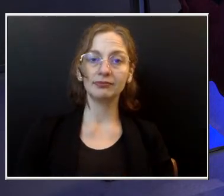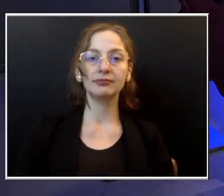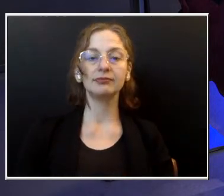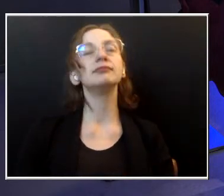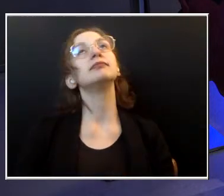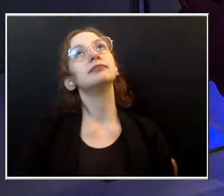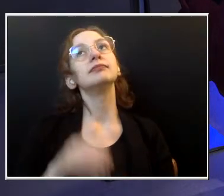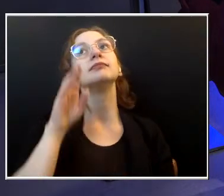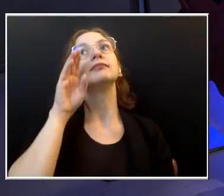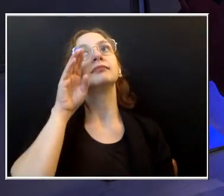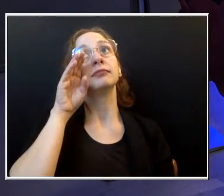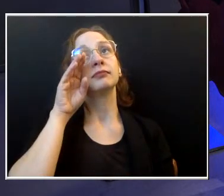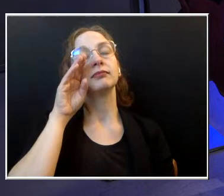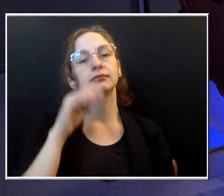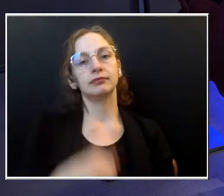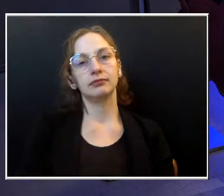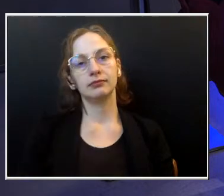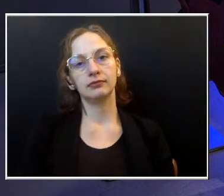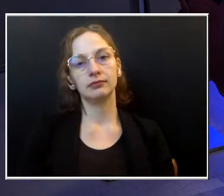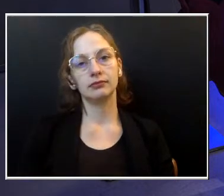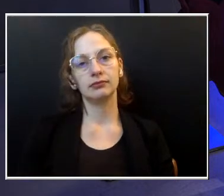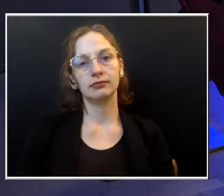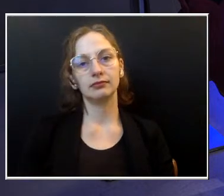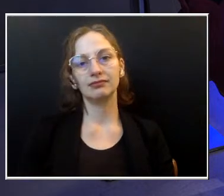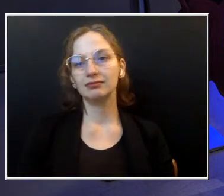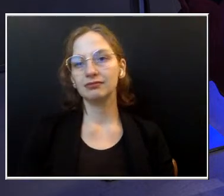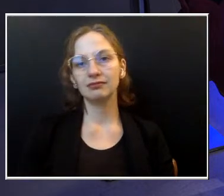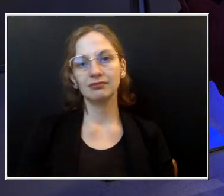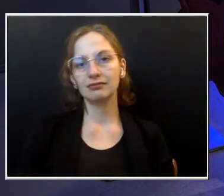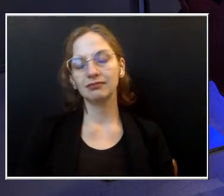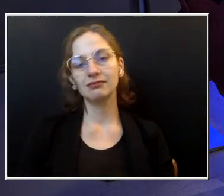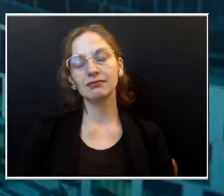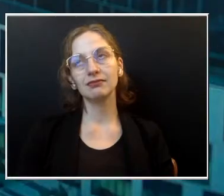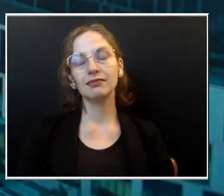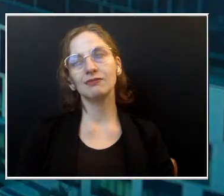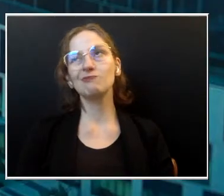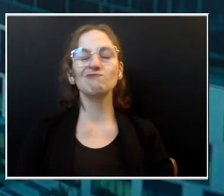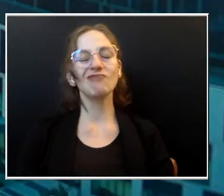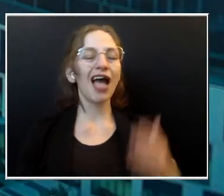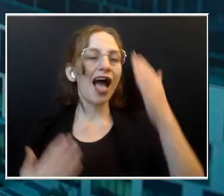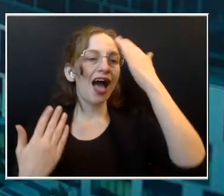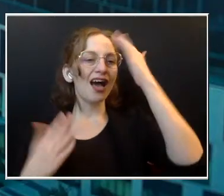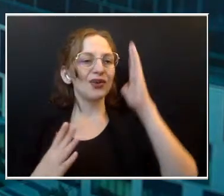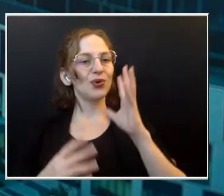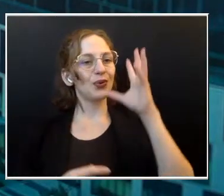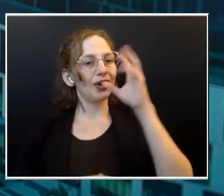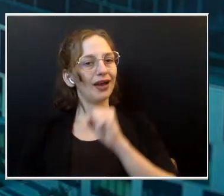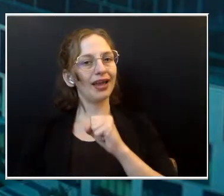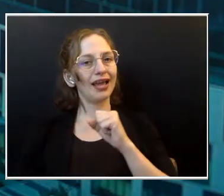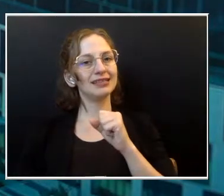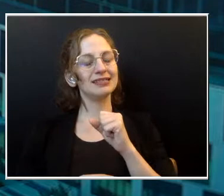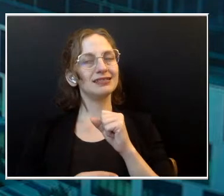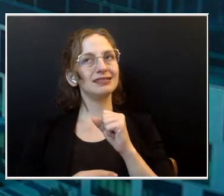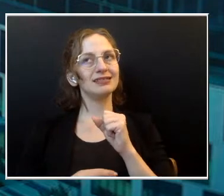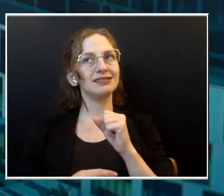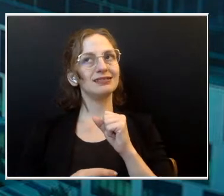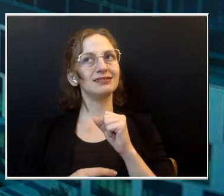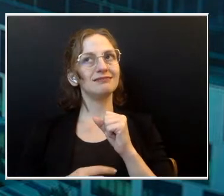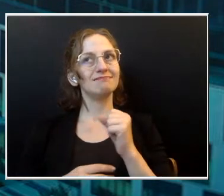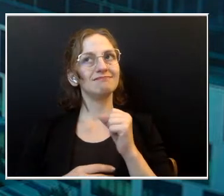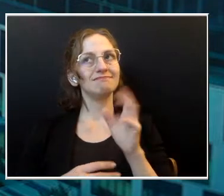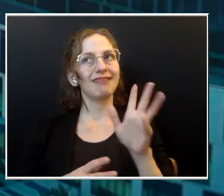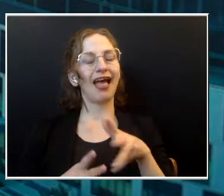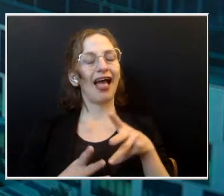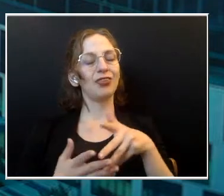body image, just changes. Anything else? Yeah, I don't know. I guess when it's all kind of stripped away, you kind of realize that